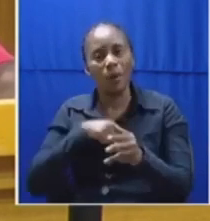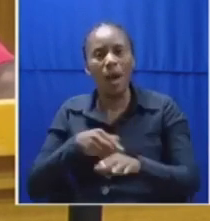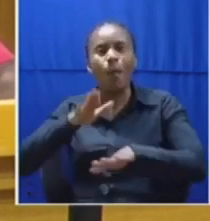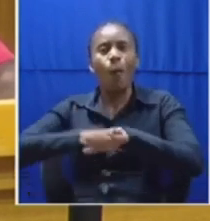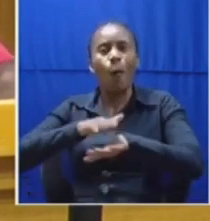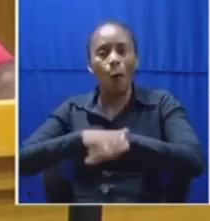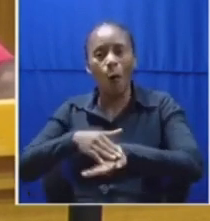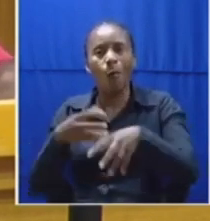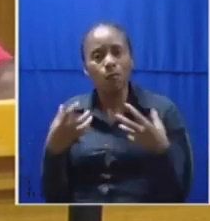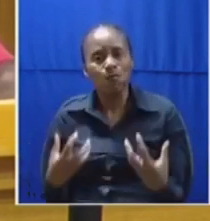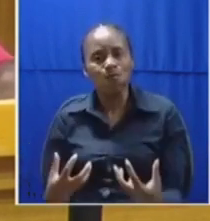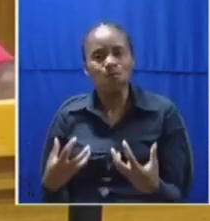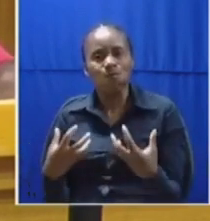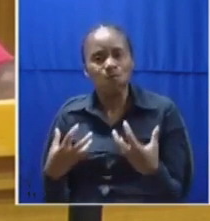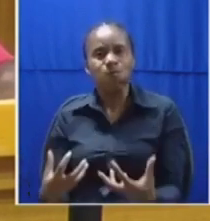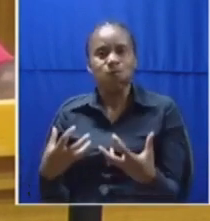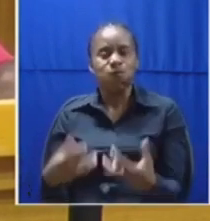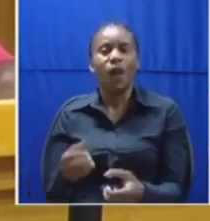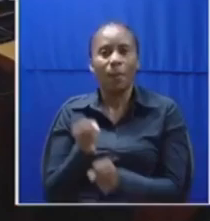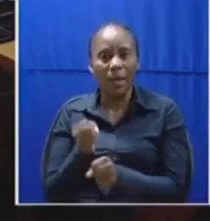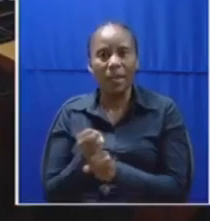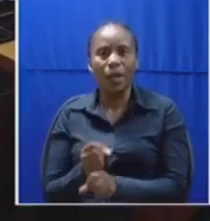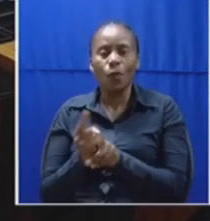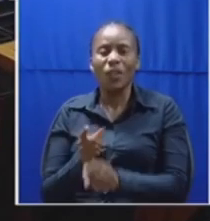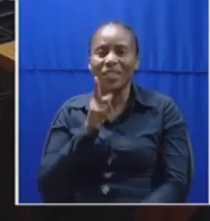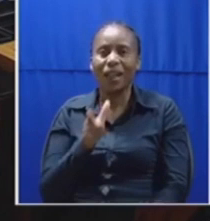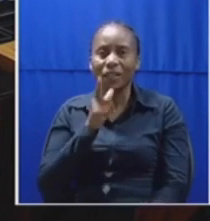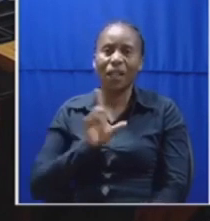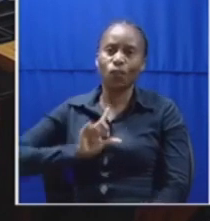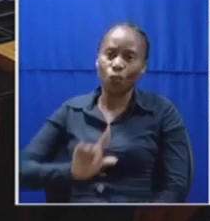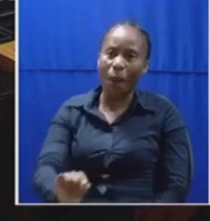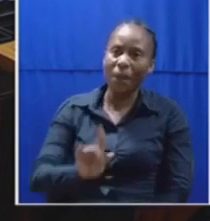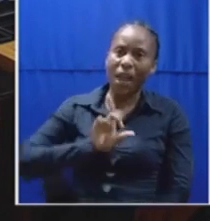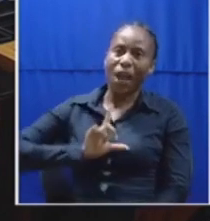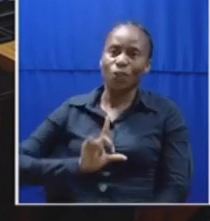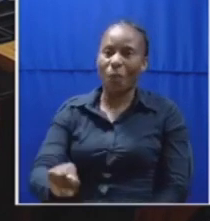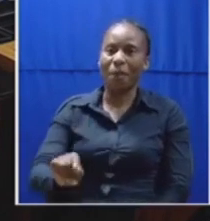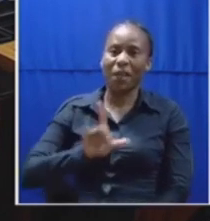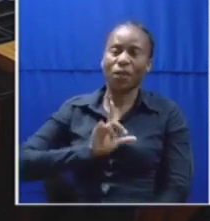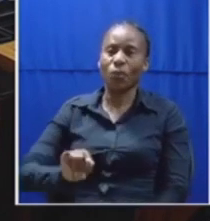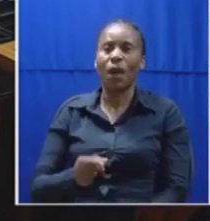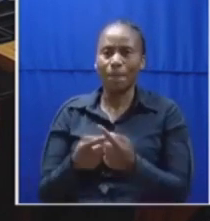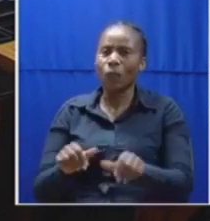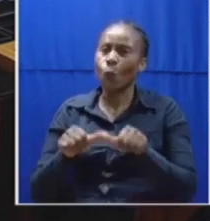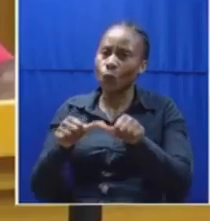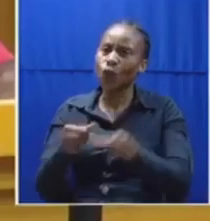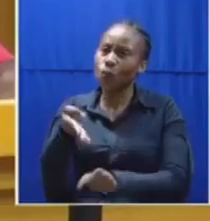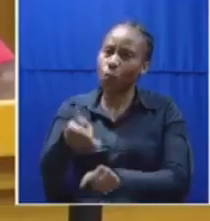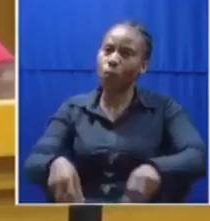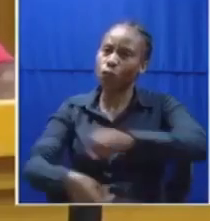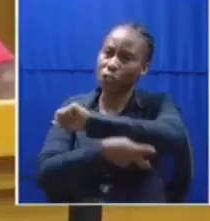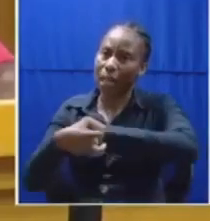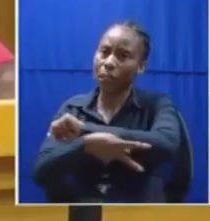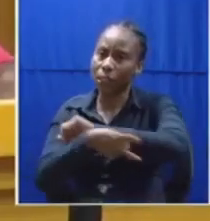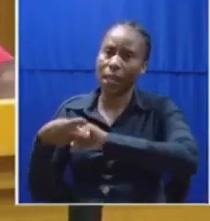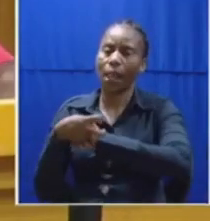poverty. It keeps on telling you tuma mina, and they are continuing bayo chonja in that tuma